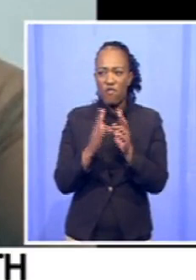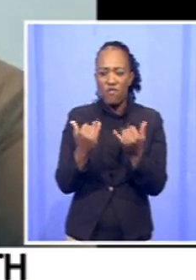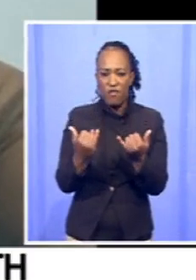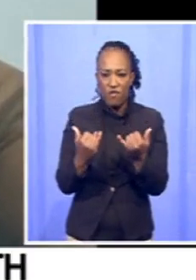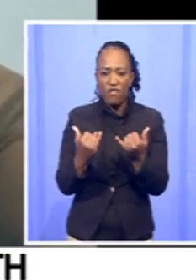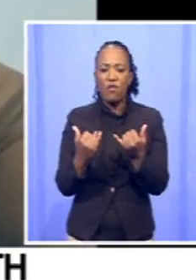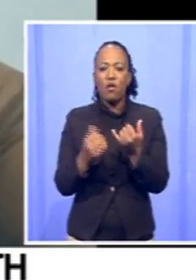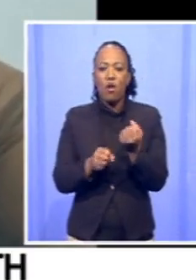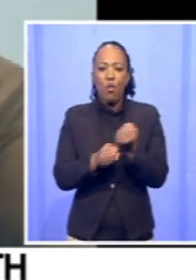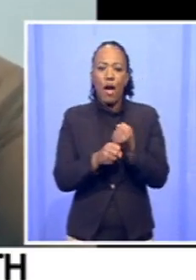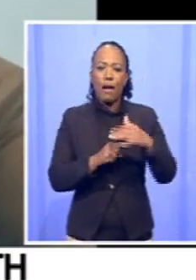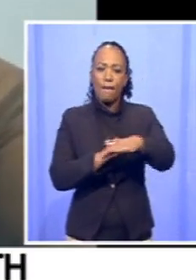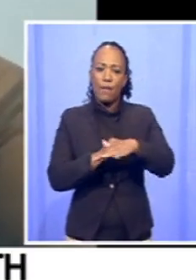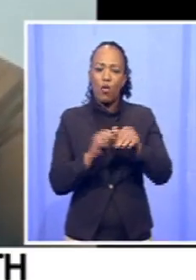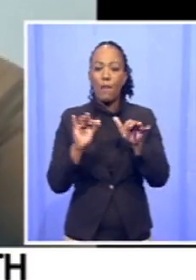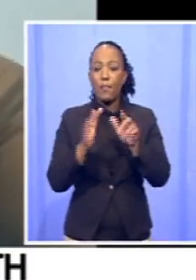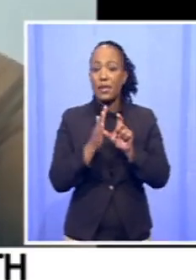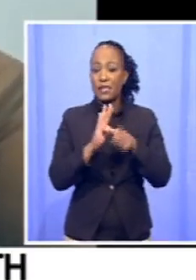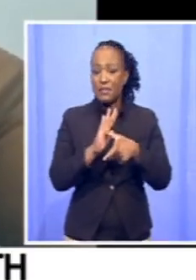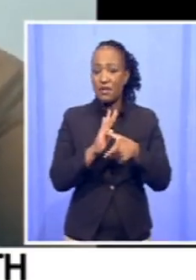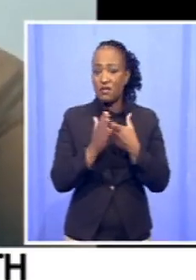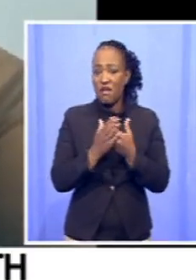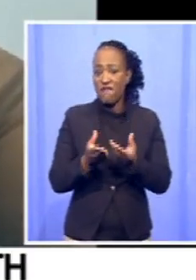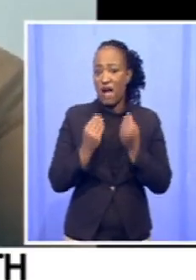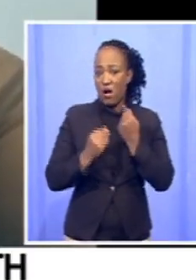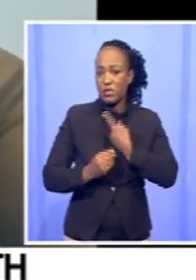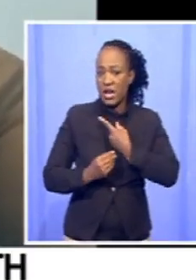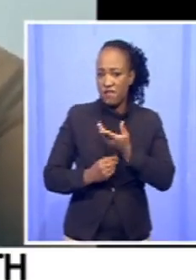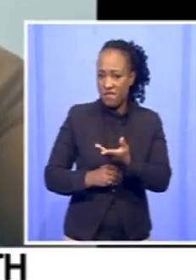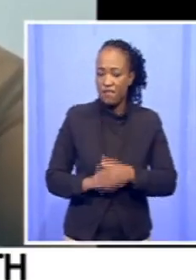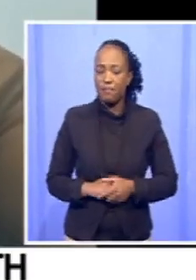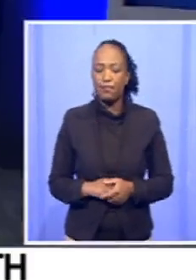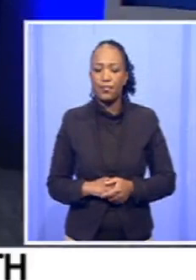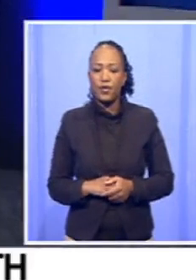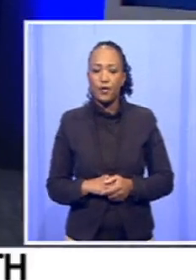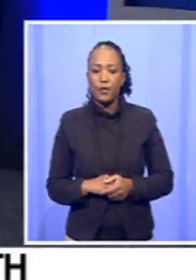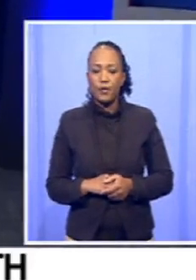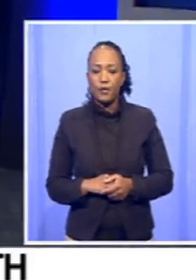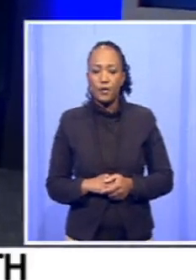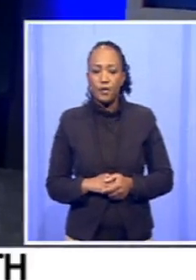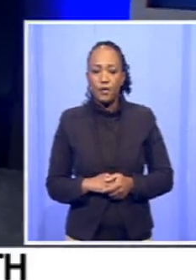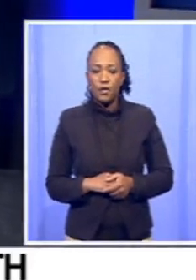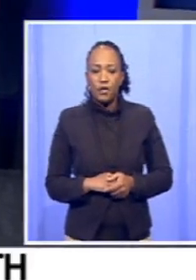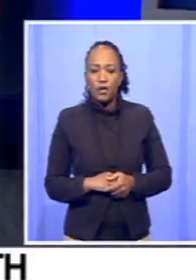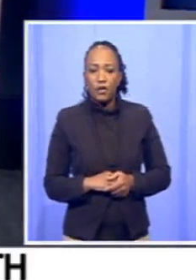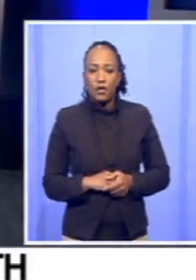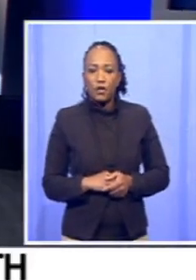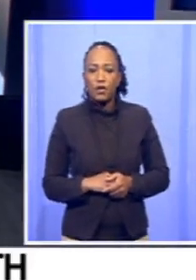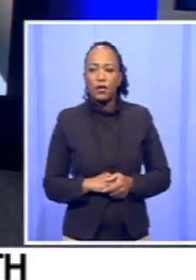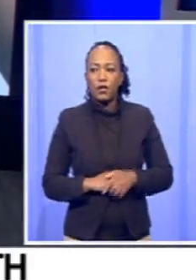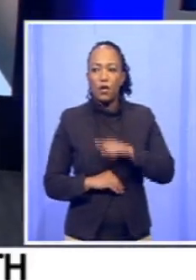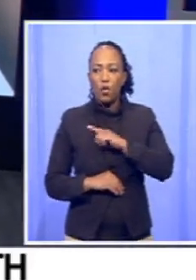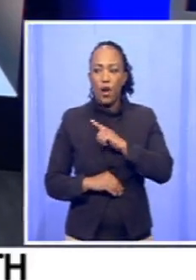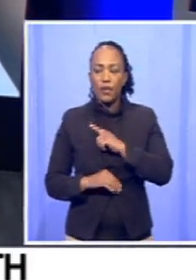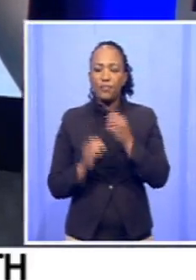or workplace situations that people with disabilities find themselves in. And just in terms of the Expo and the